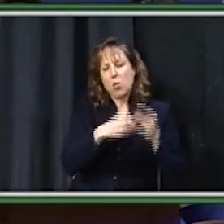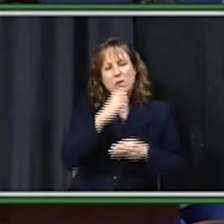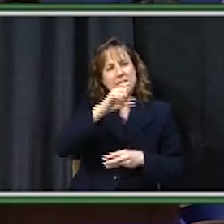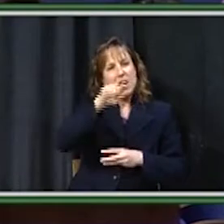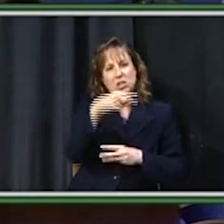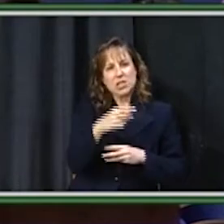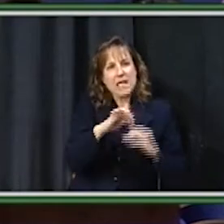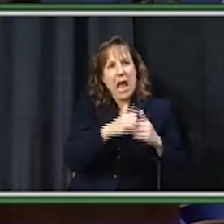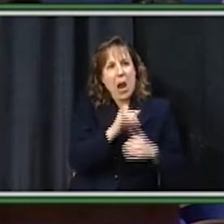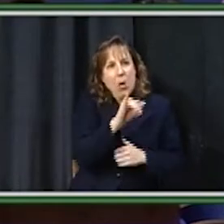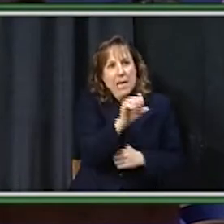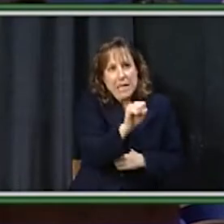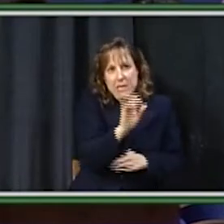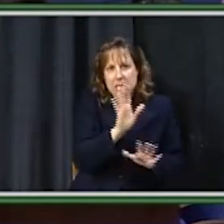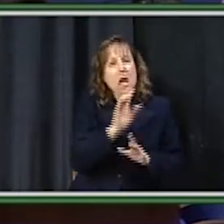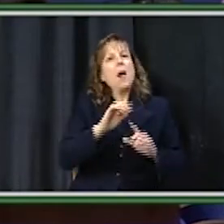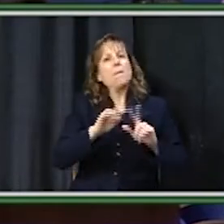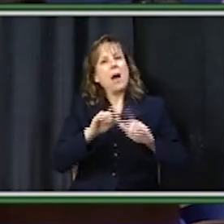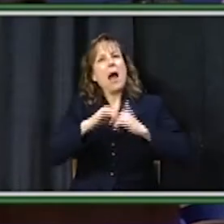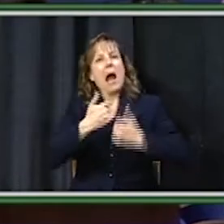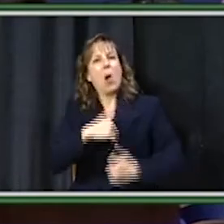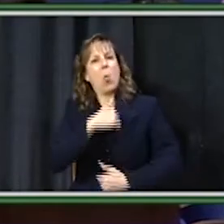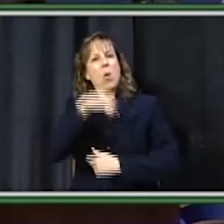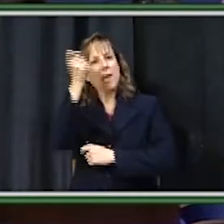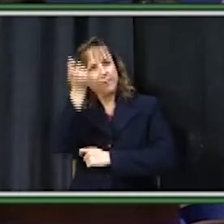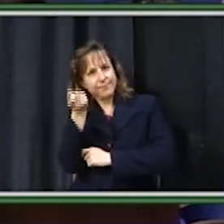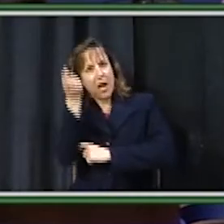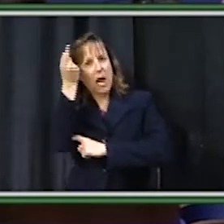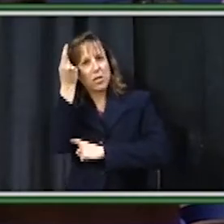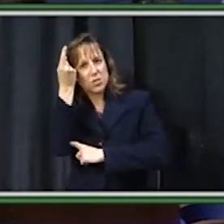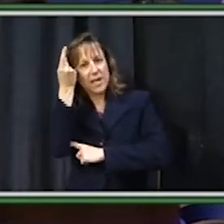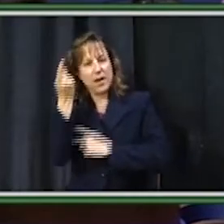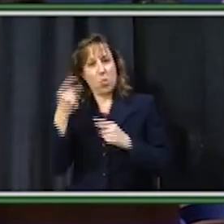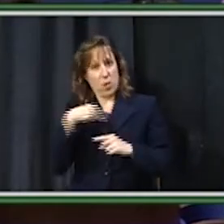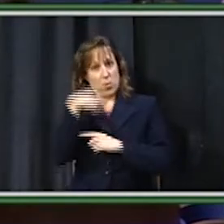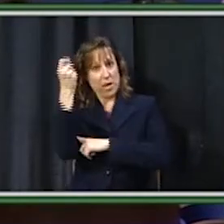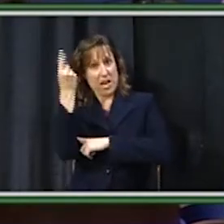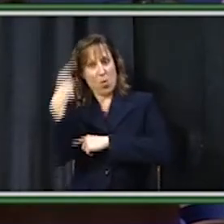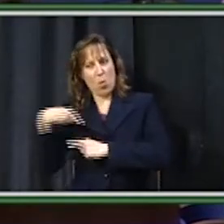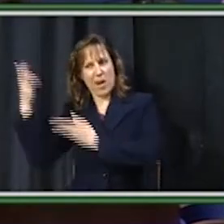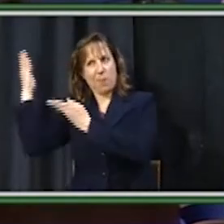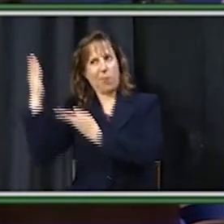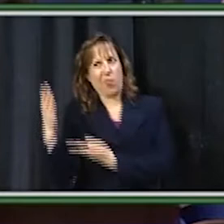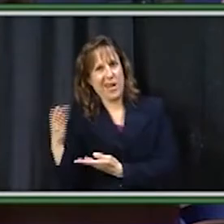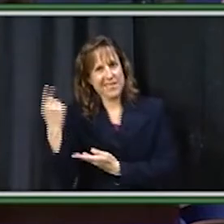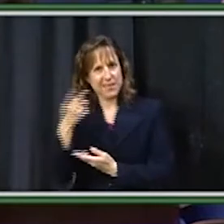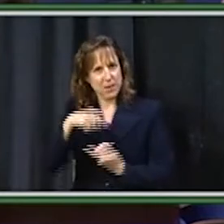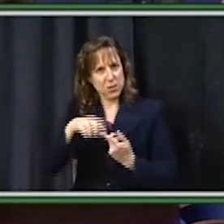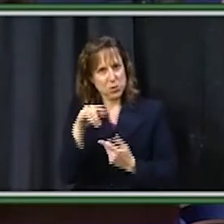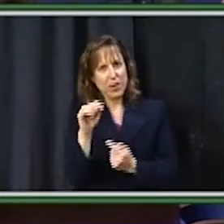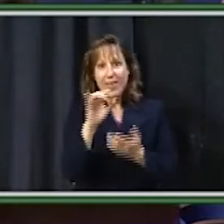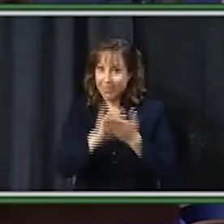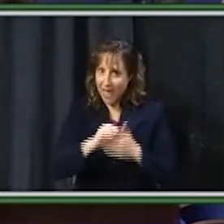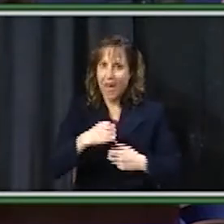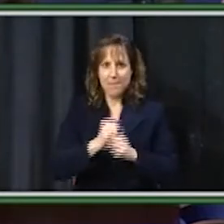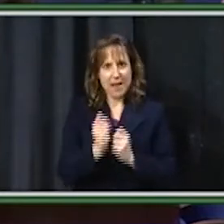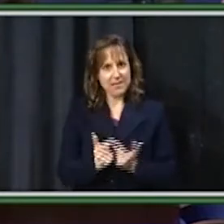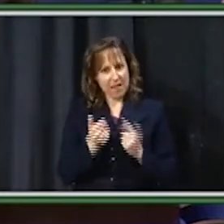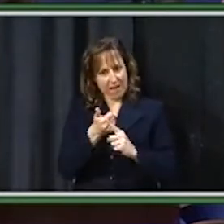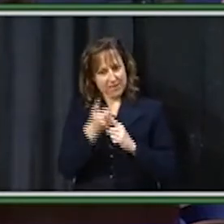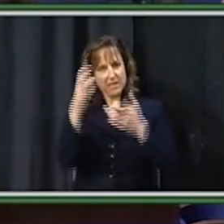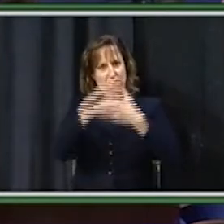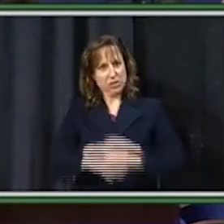it. And in understanding something, we bring something to it. Doesn't that make life a story?" And I think it